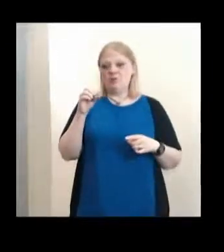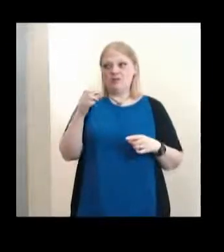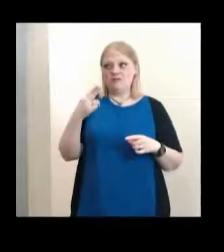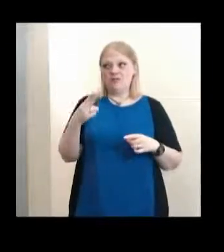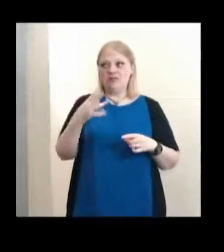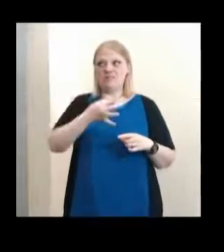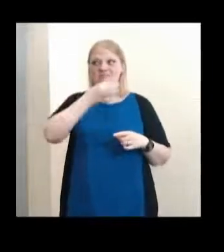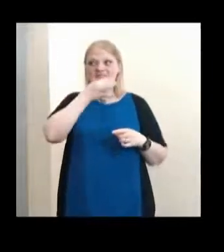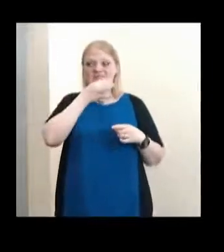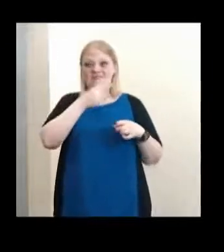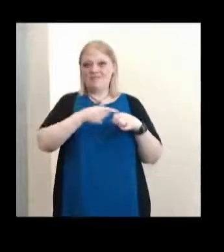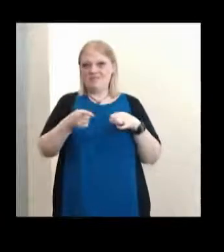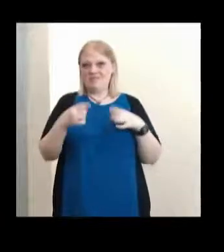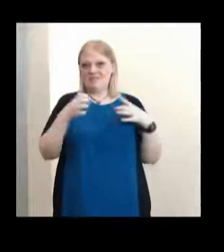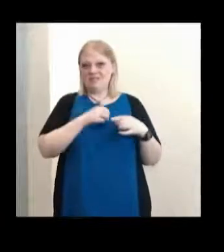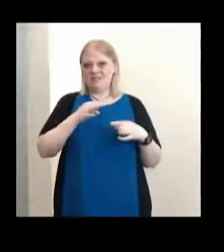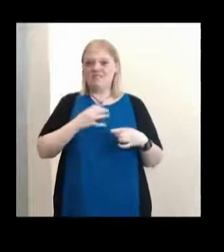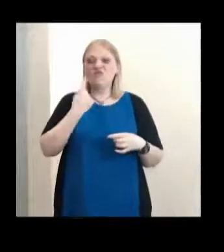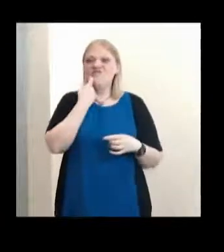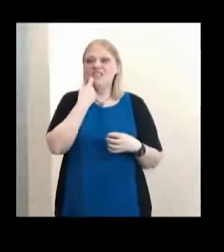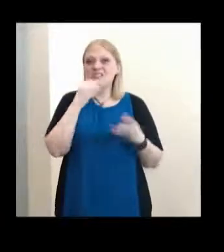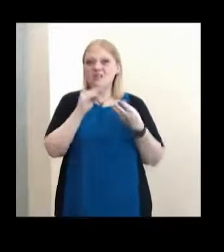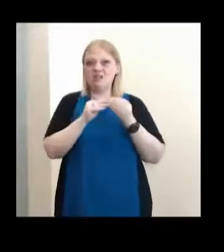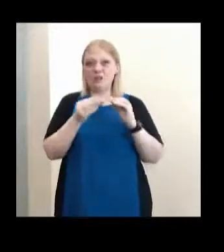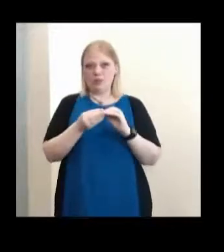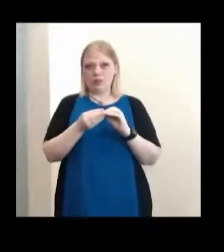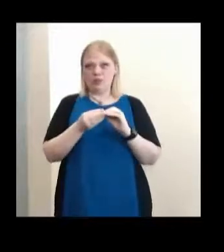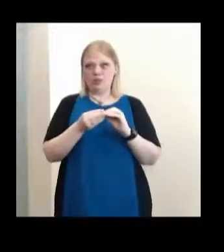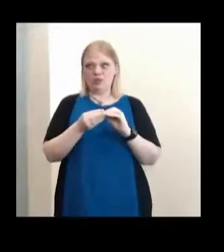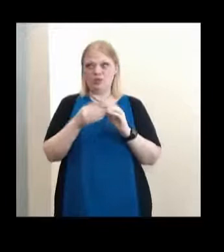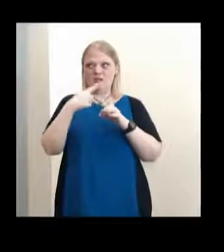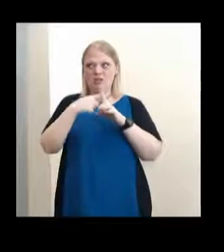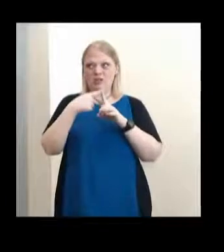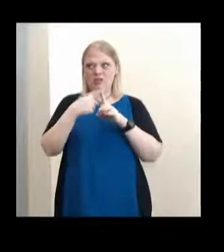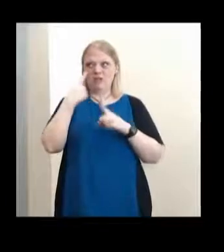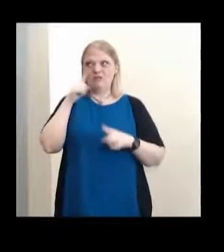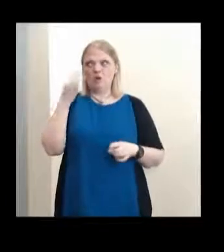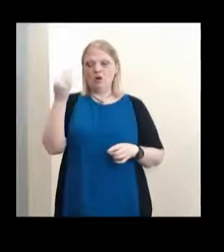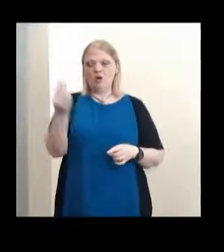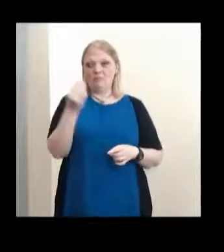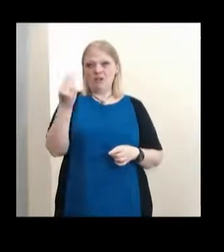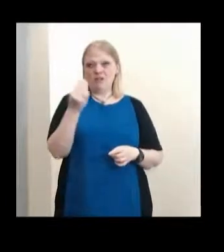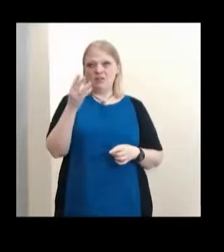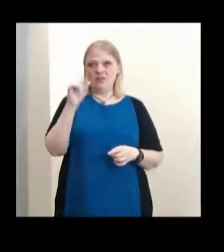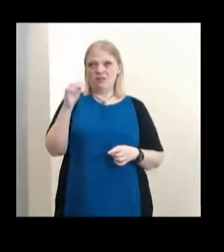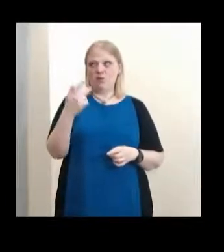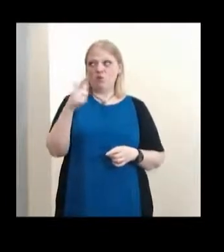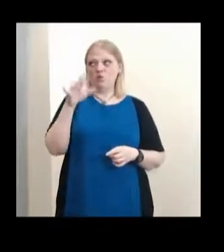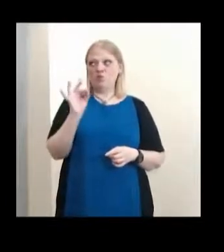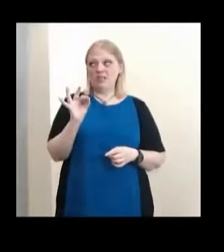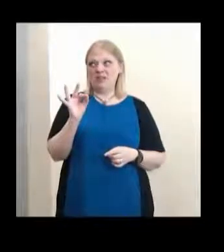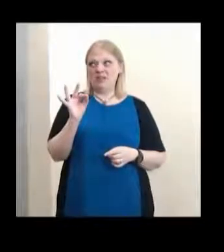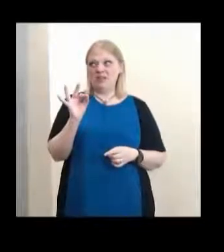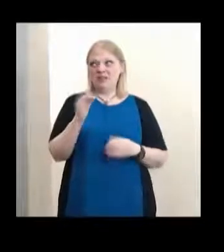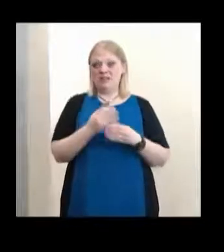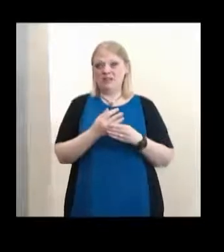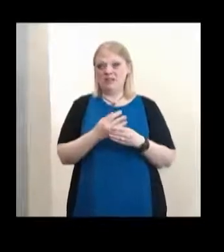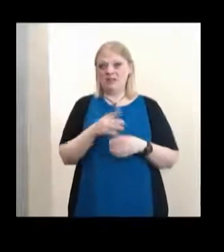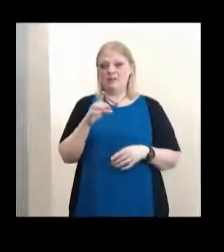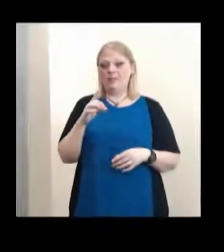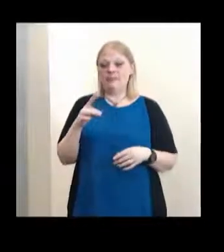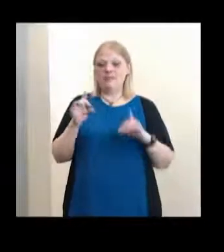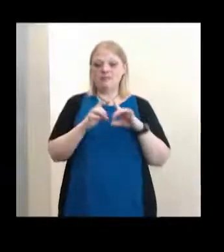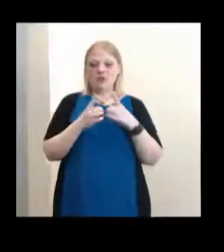staff the latest numbers and cases for Monday, March 29th. And the Department of